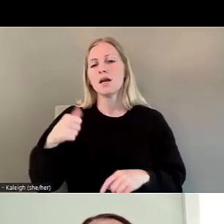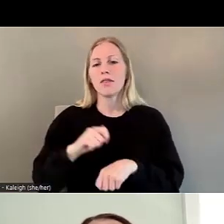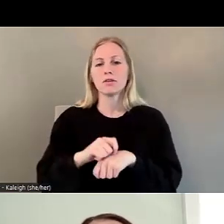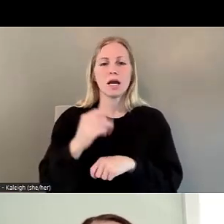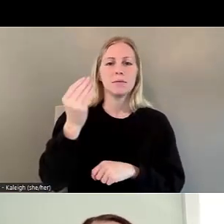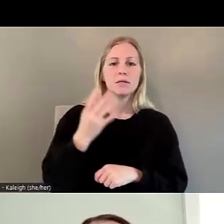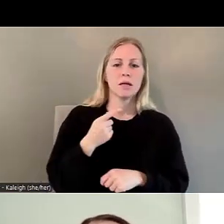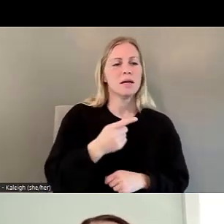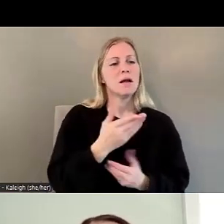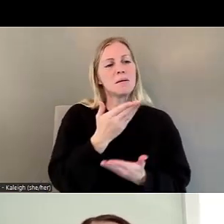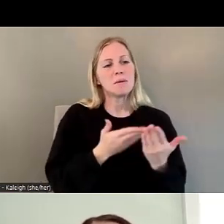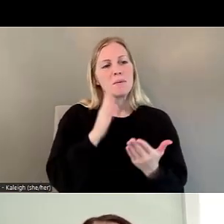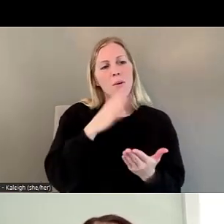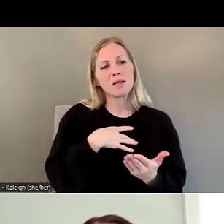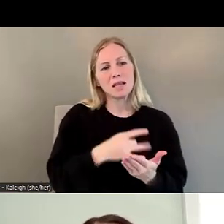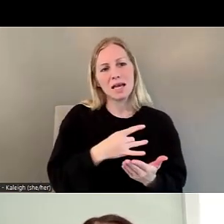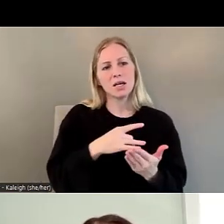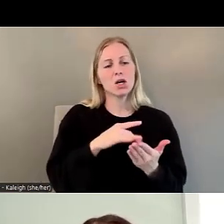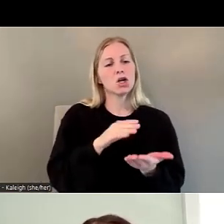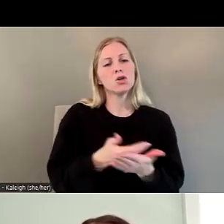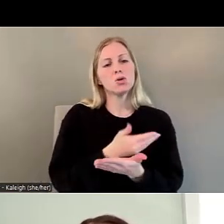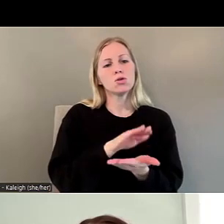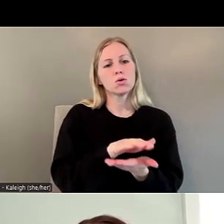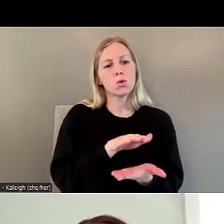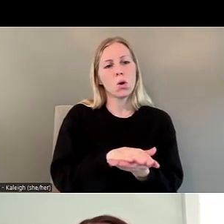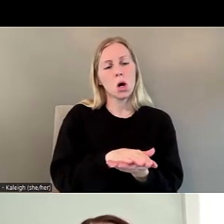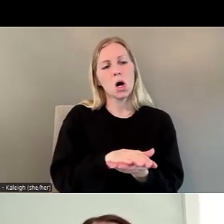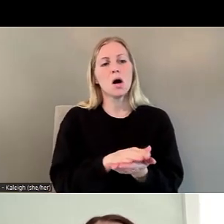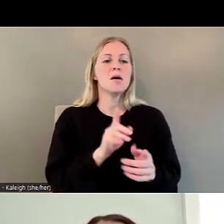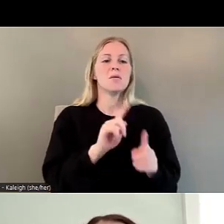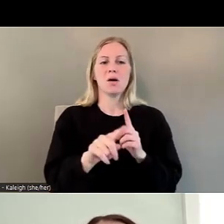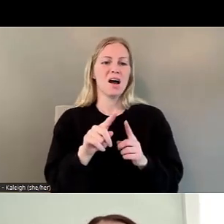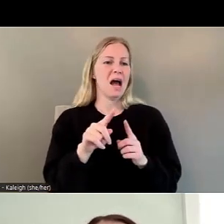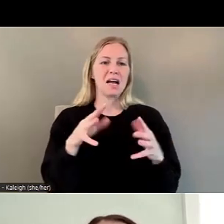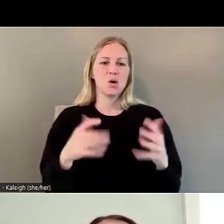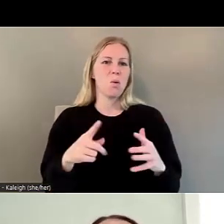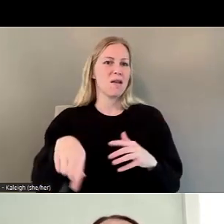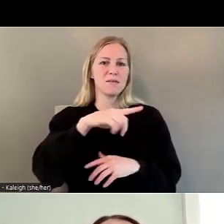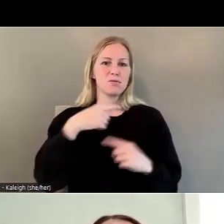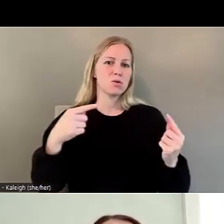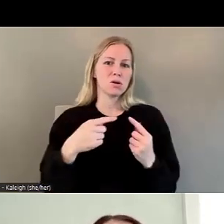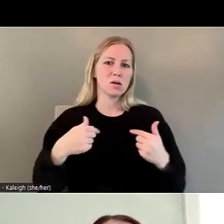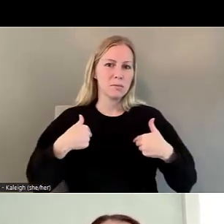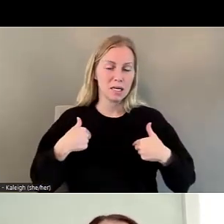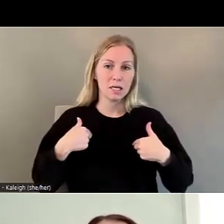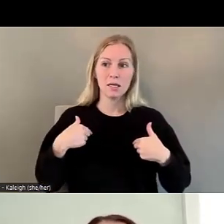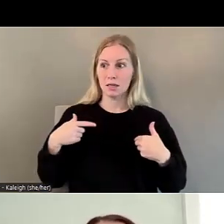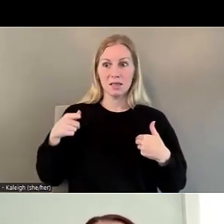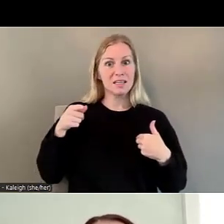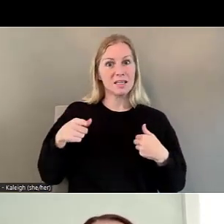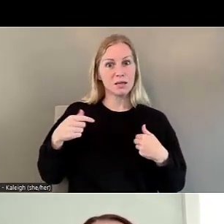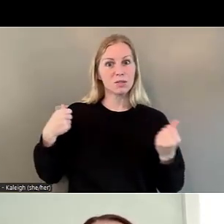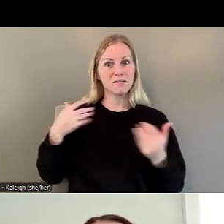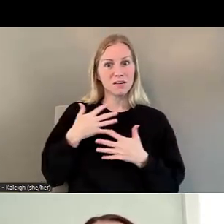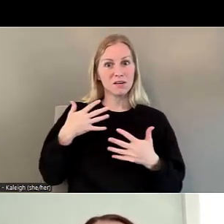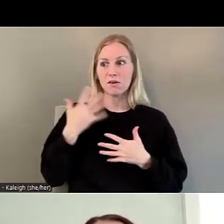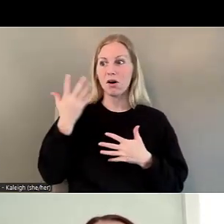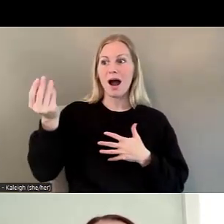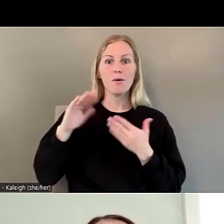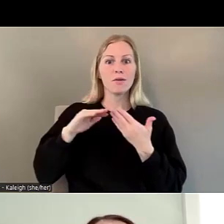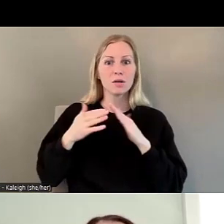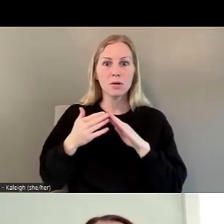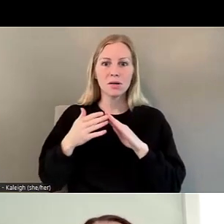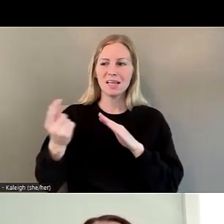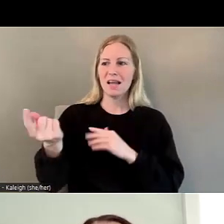school, I might, but one where they don't hurt me." He was fearful when we went out into the community and often asked what would happen if he saw his old